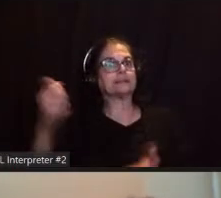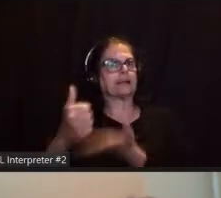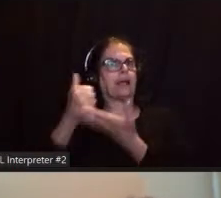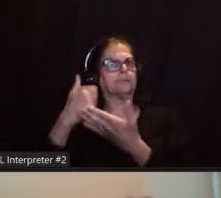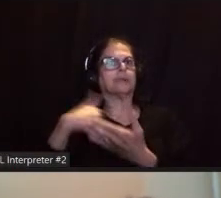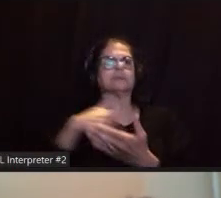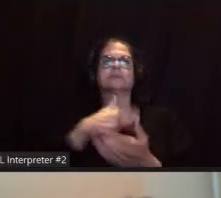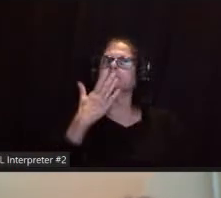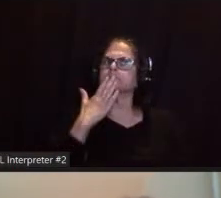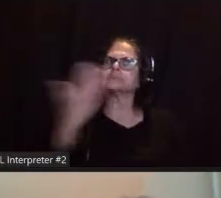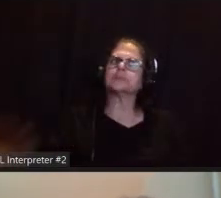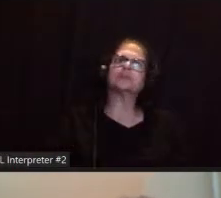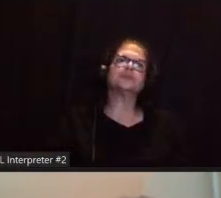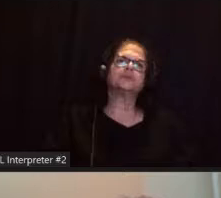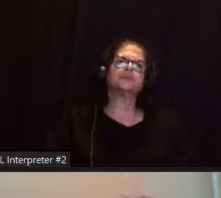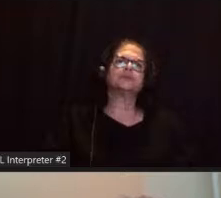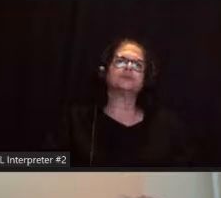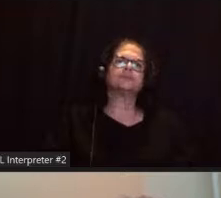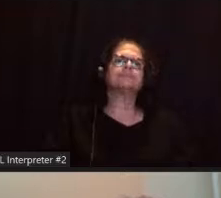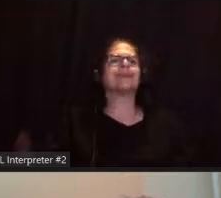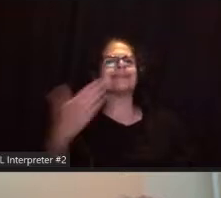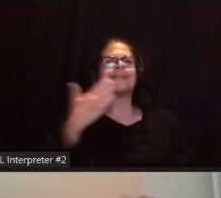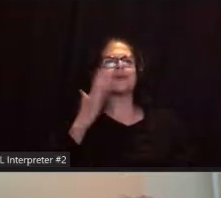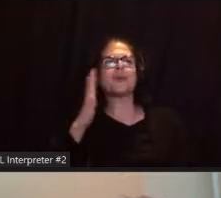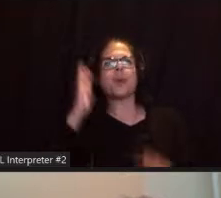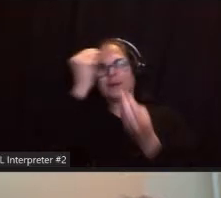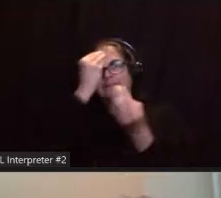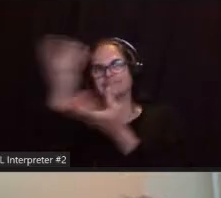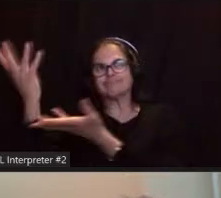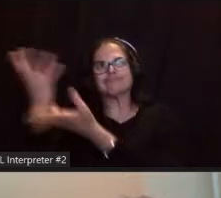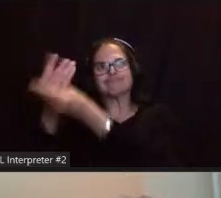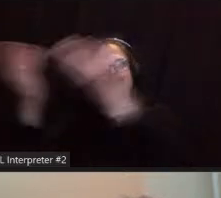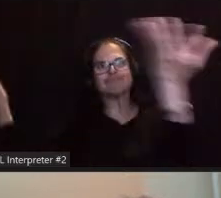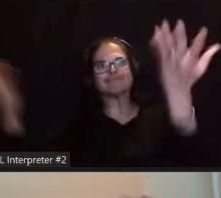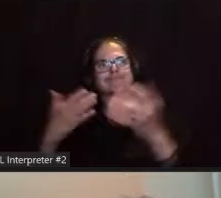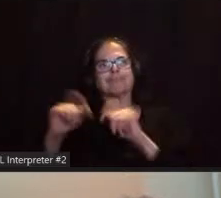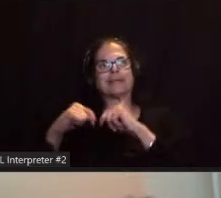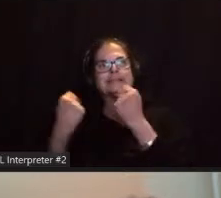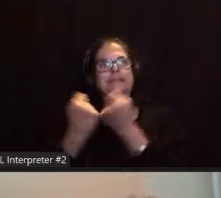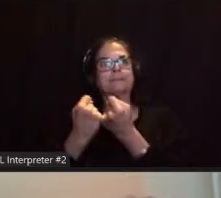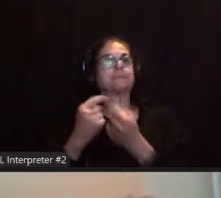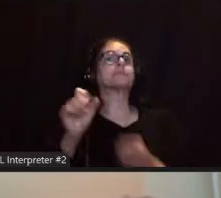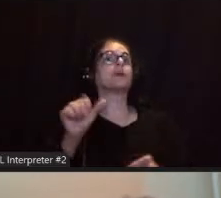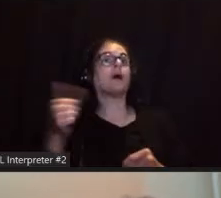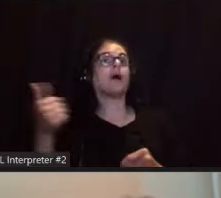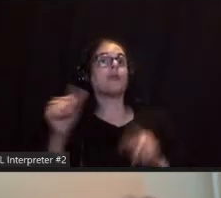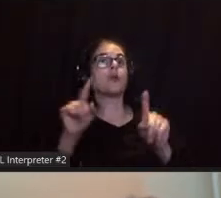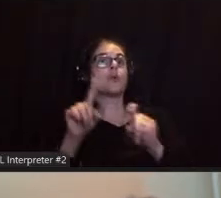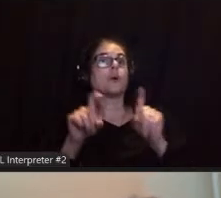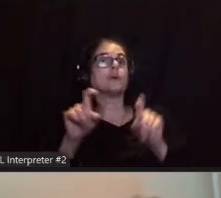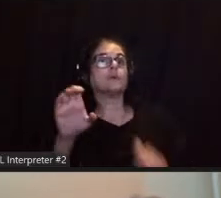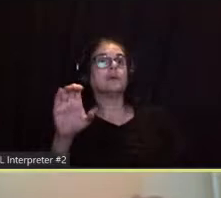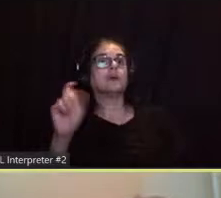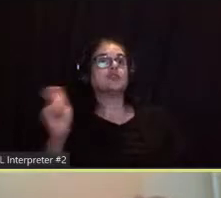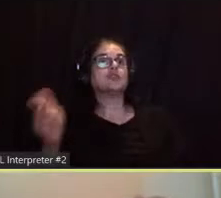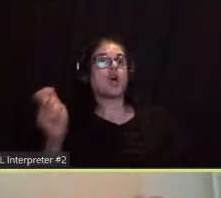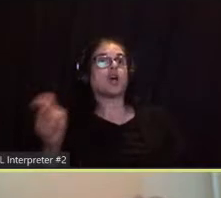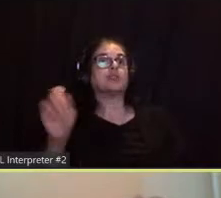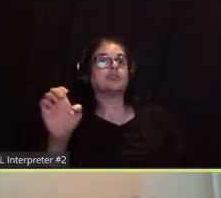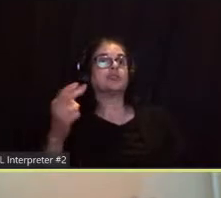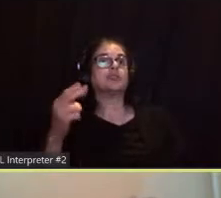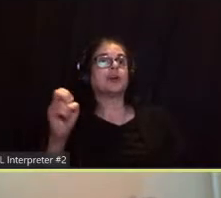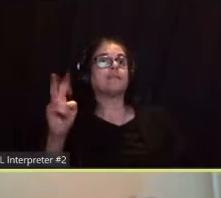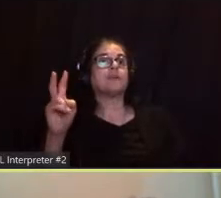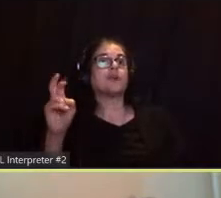team. Thank you. I'll pass that on to the team. Thank you. Any further questions? Judge Shever, any questions? No questions.